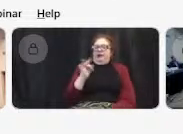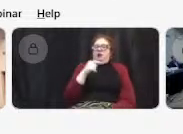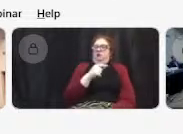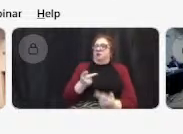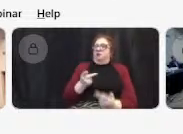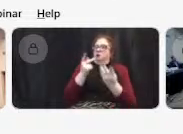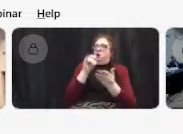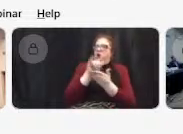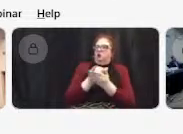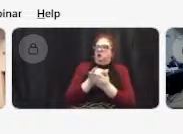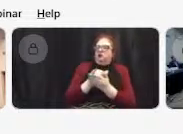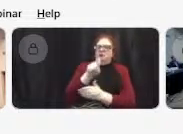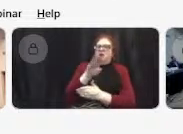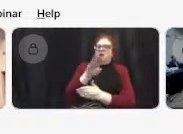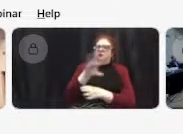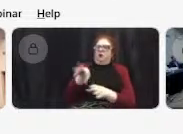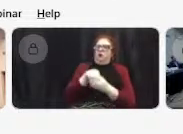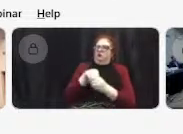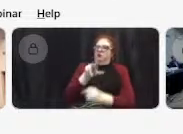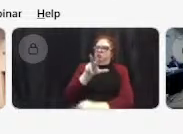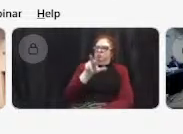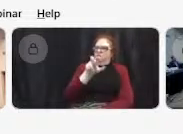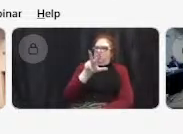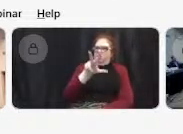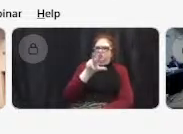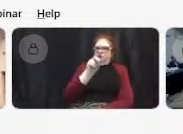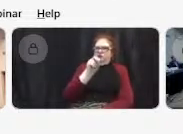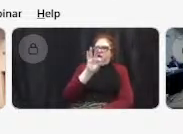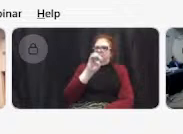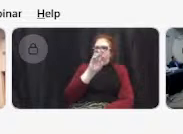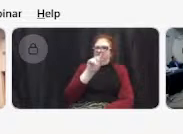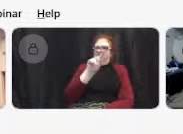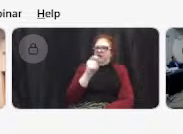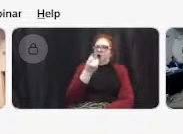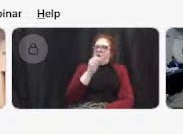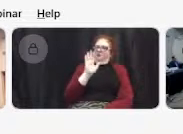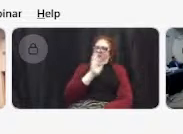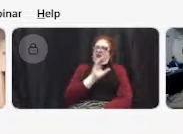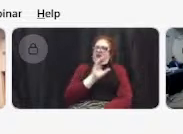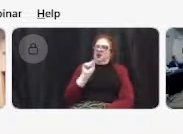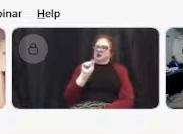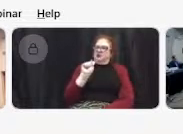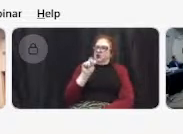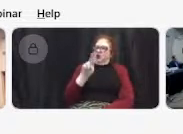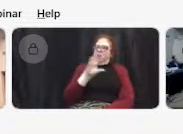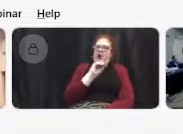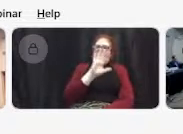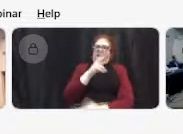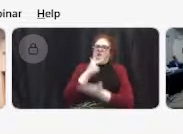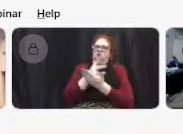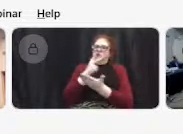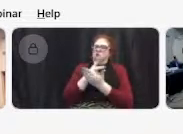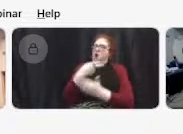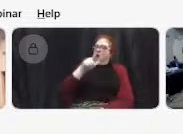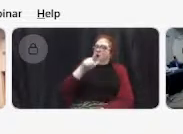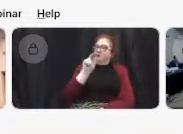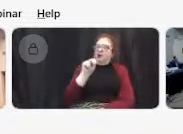must be within 330 feet of the short-term rental, and the parking plan must address the neighborhood